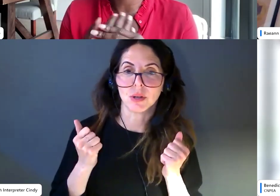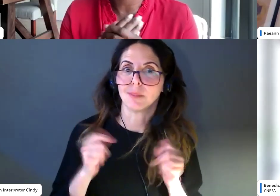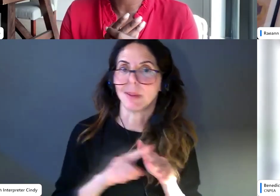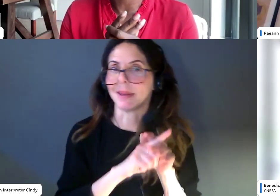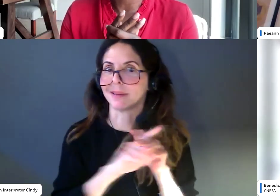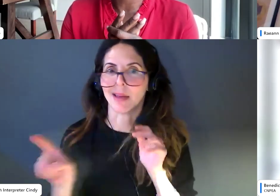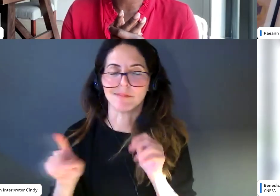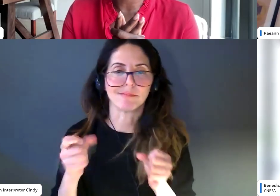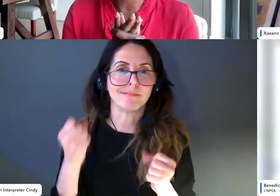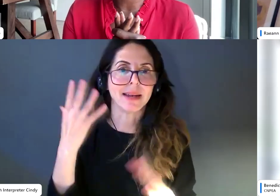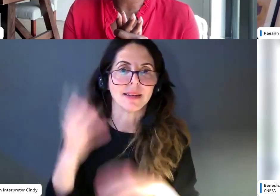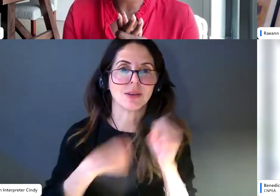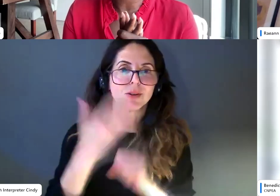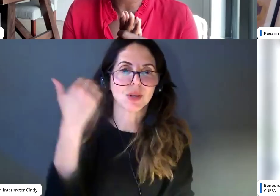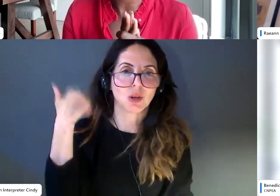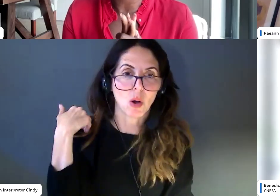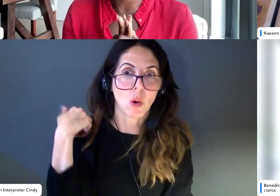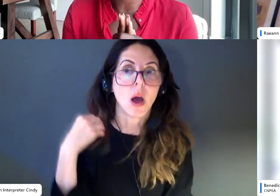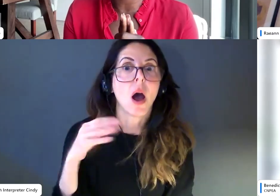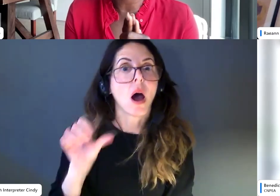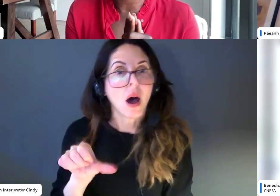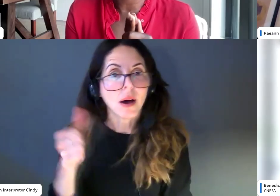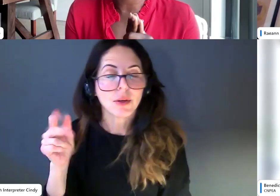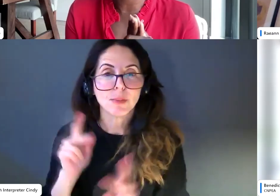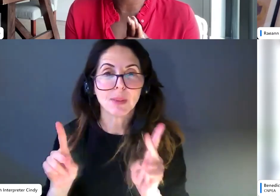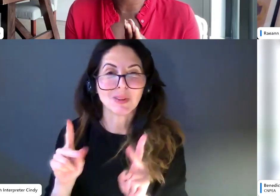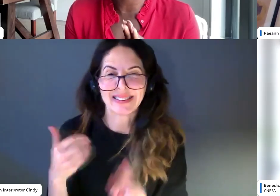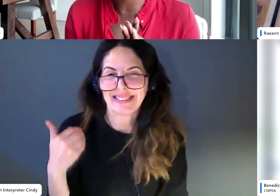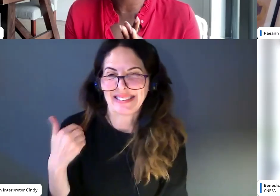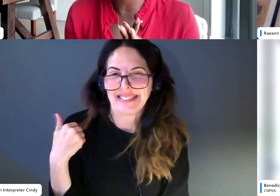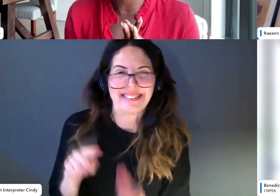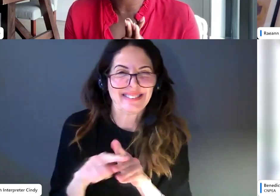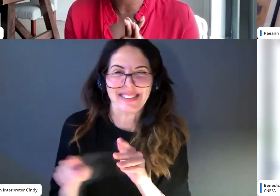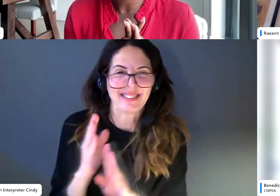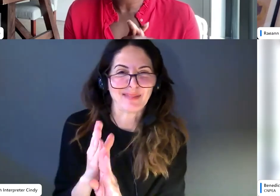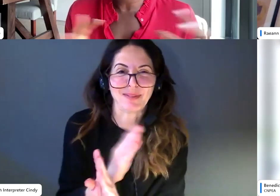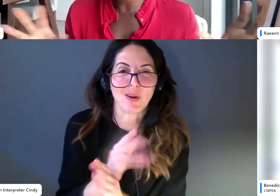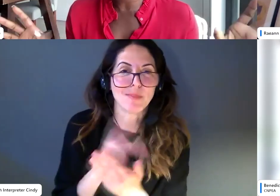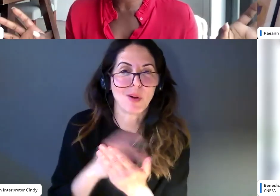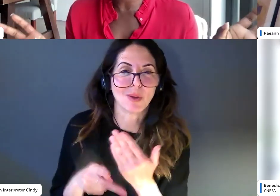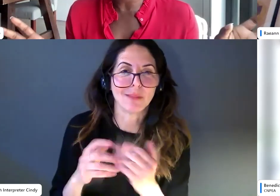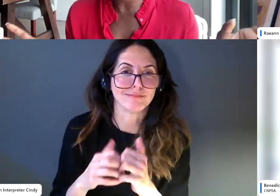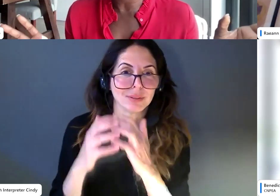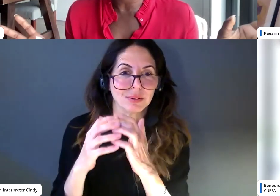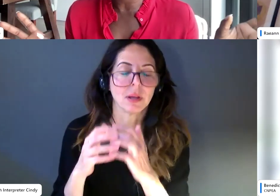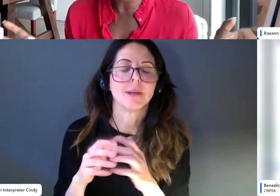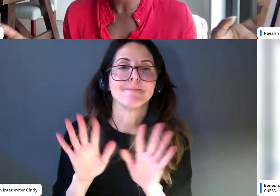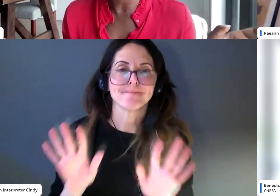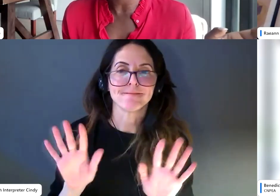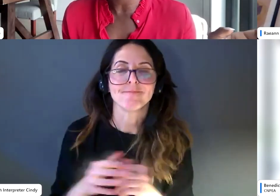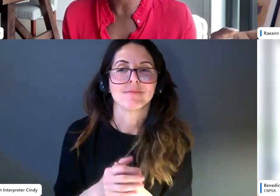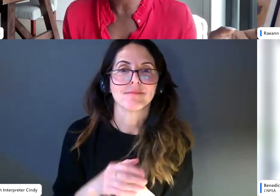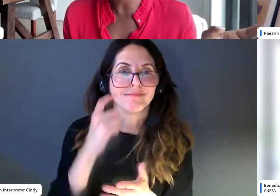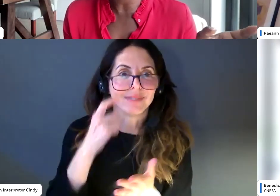years ago. And then there are those that had left it maybe a few months before the program had begun. And so we can really see how they would